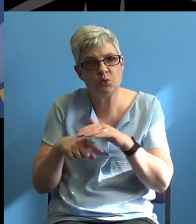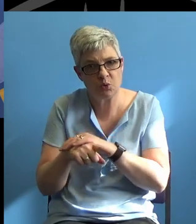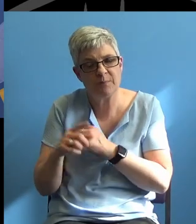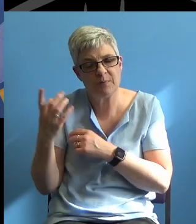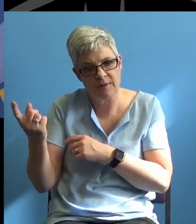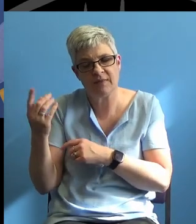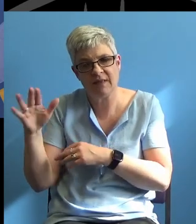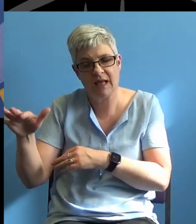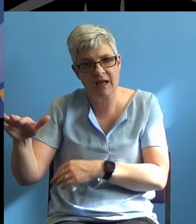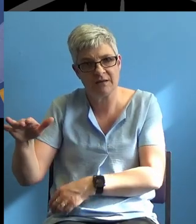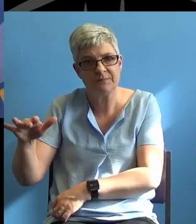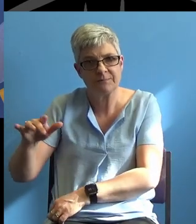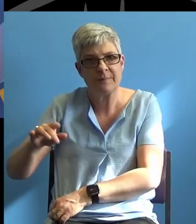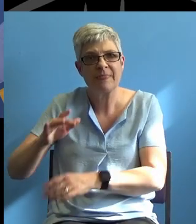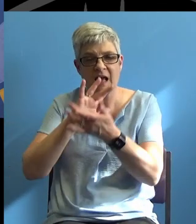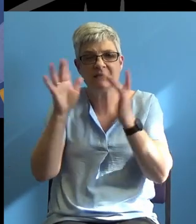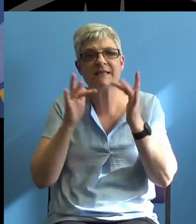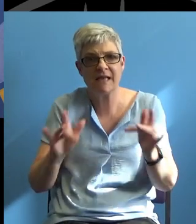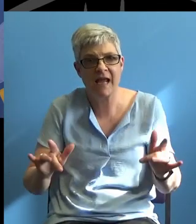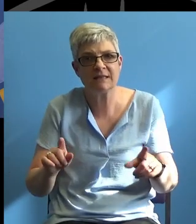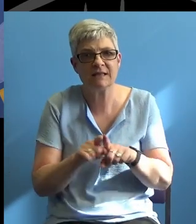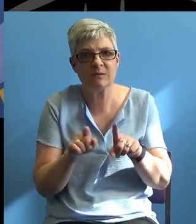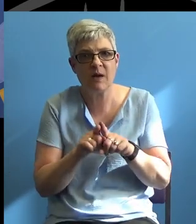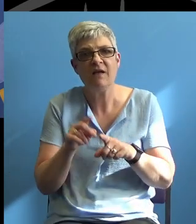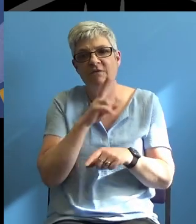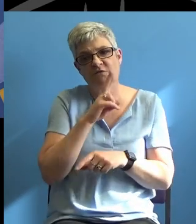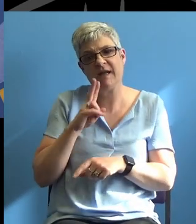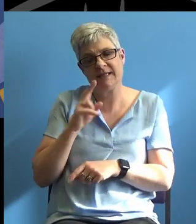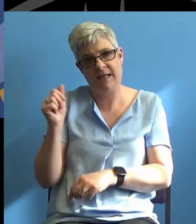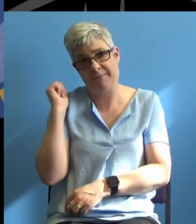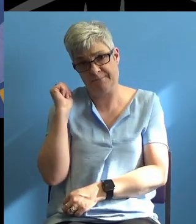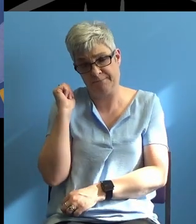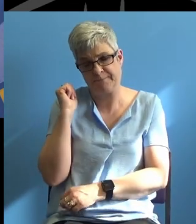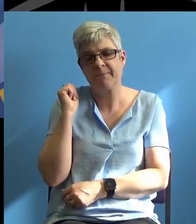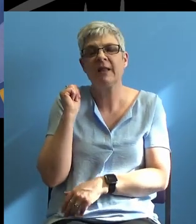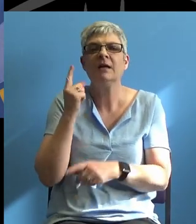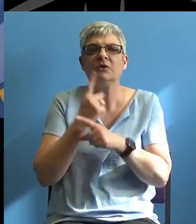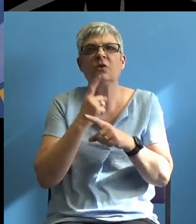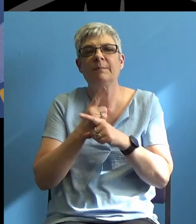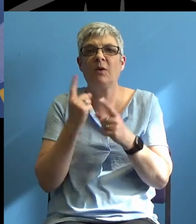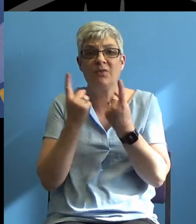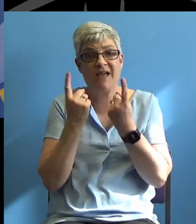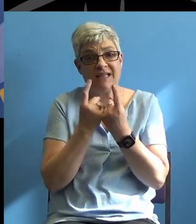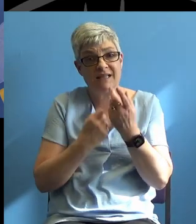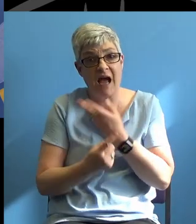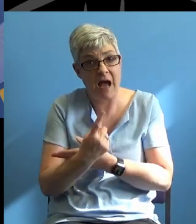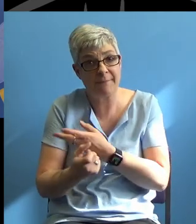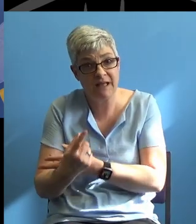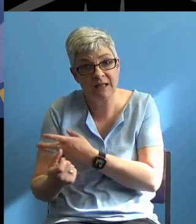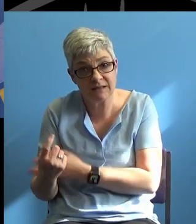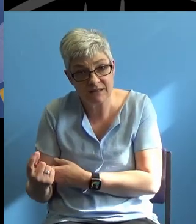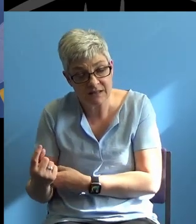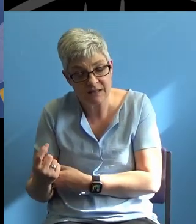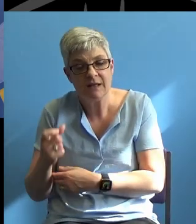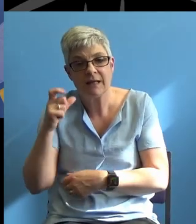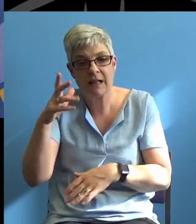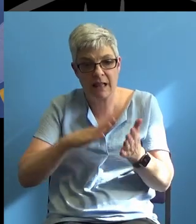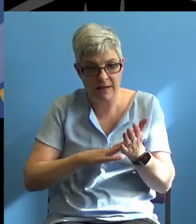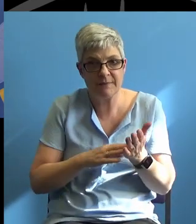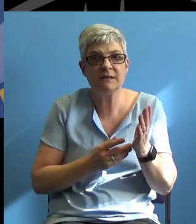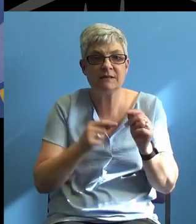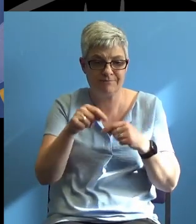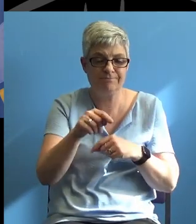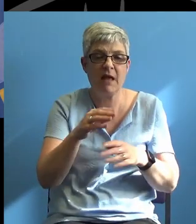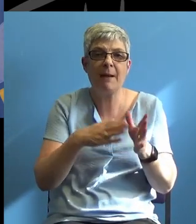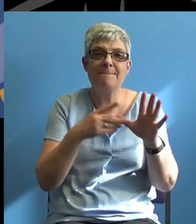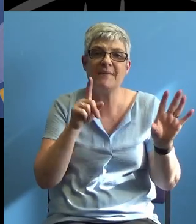so on the internet for Friday past, speaking about some of the things that are going on in Claremont in May. And there